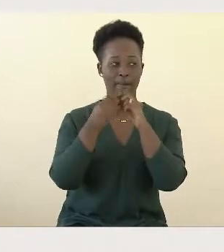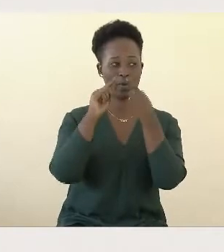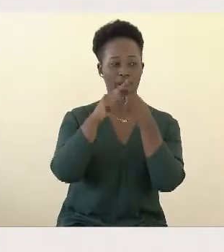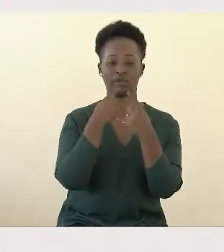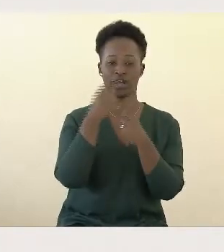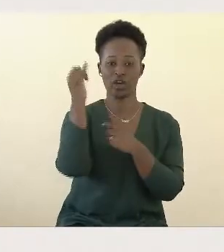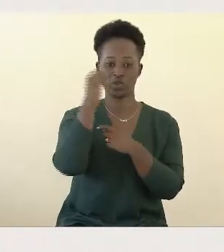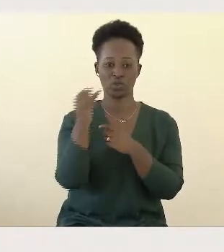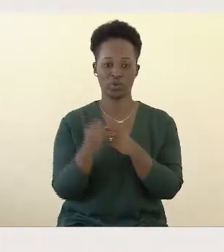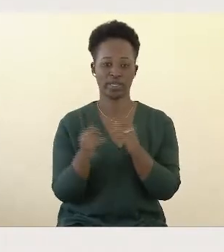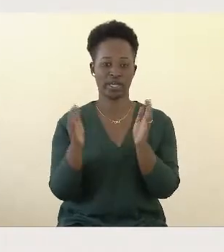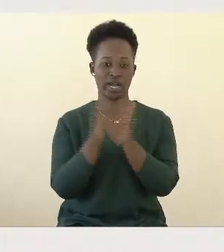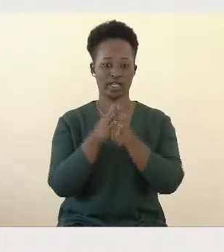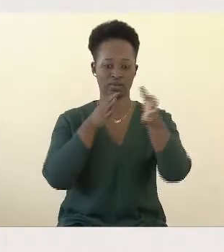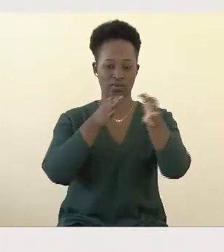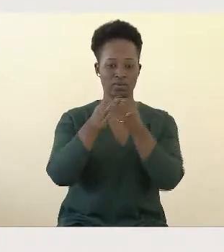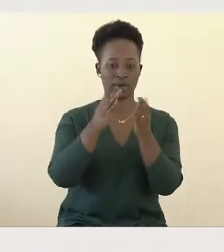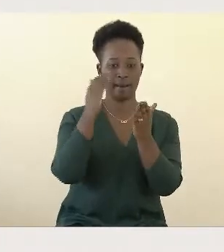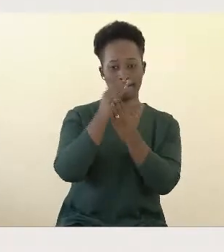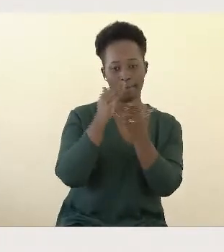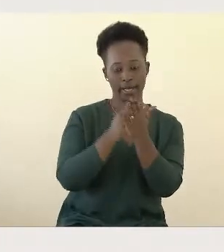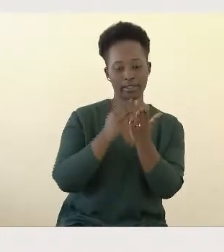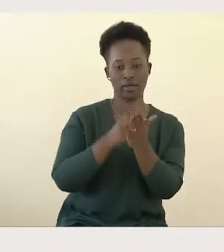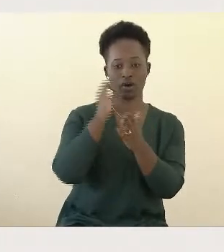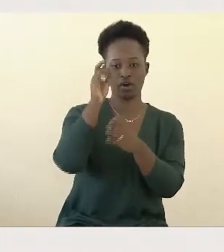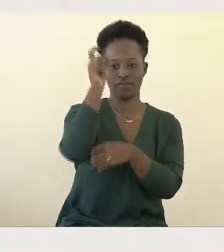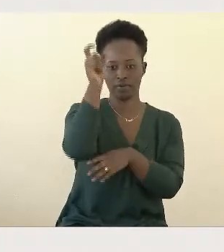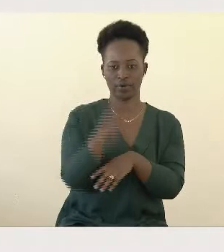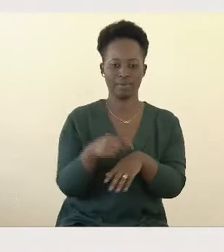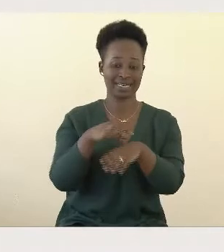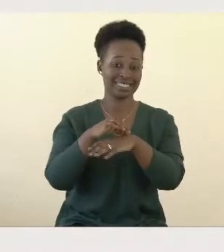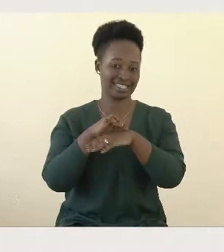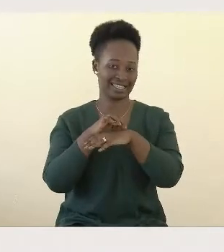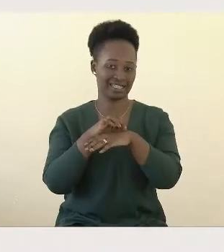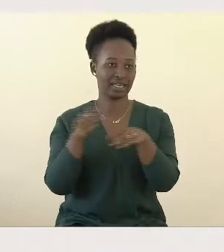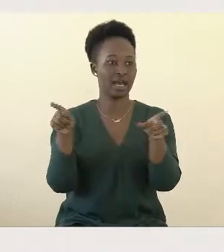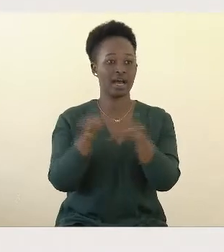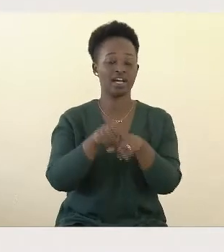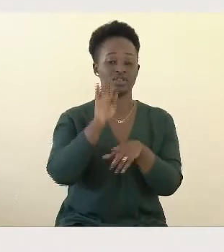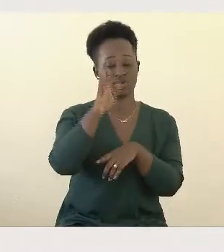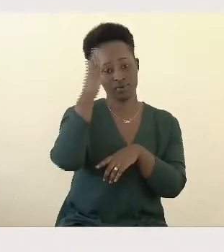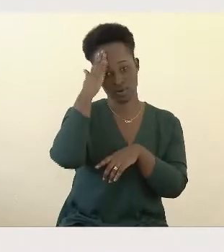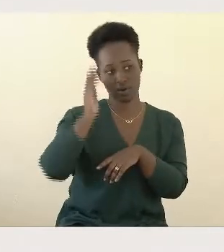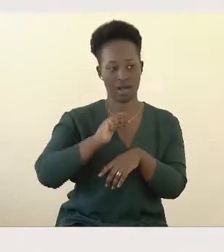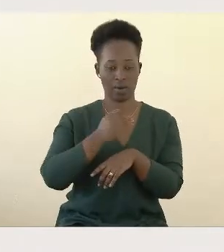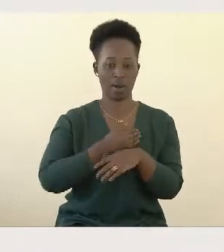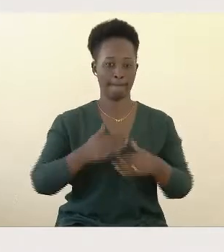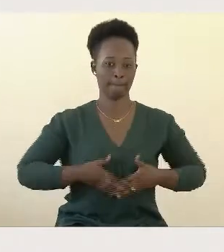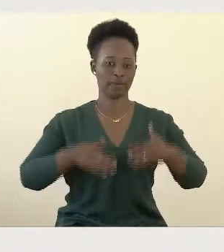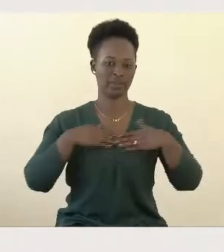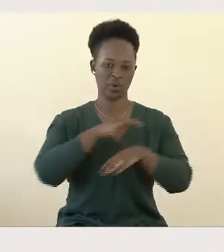about drawing and labeling the parts of the human skin. As you know, our body's matter is normally covered by the skin.